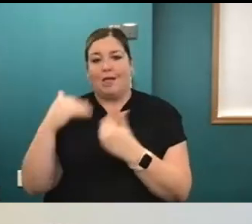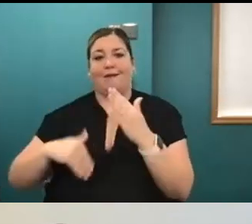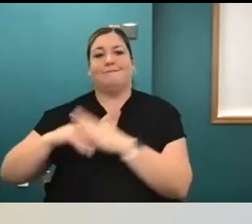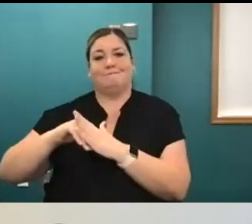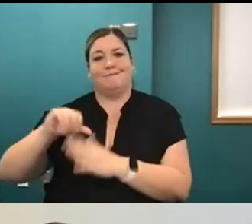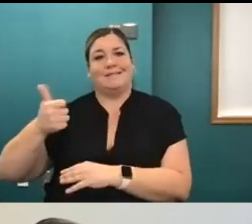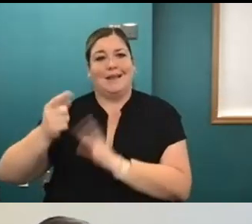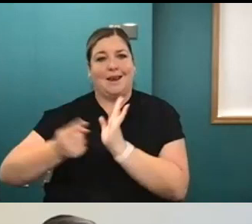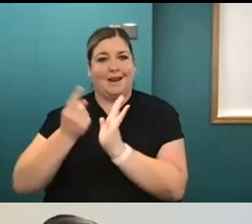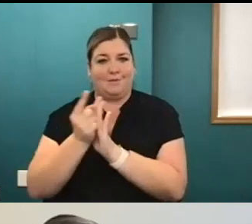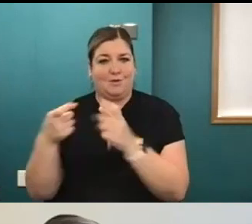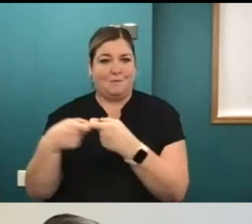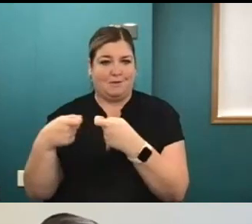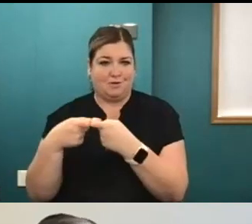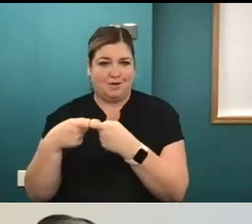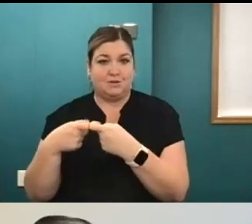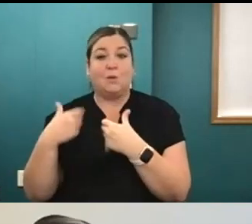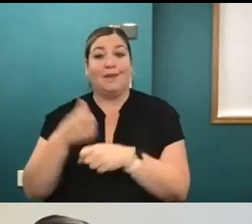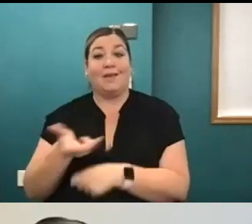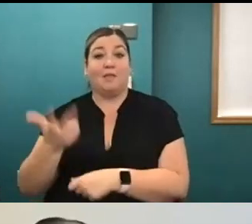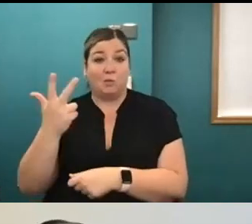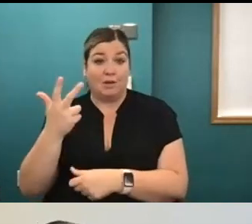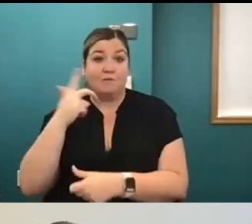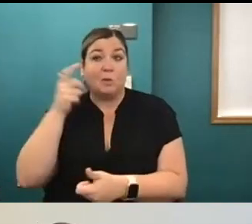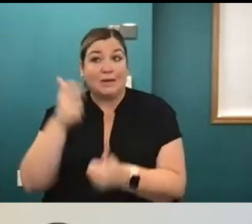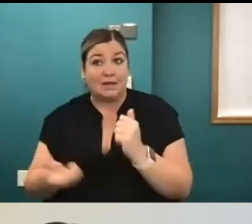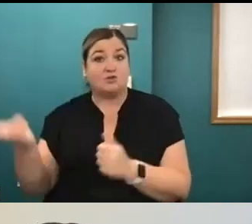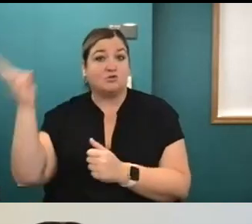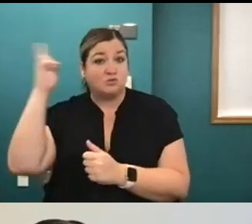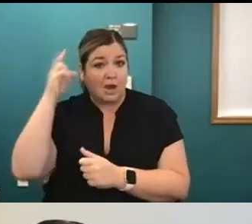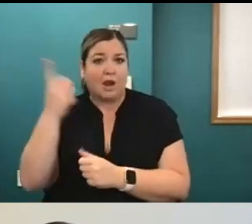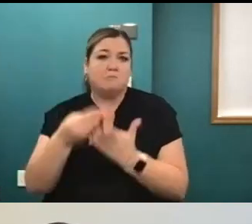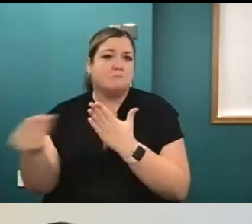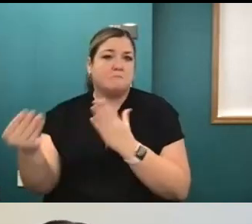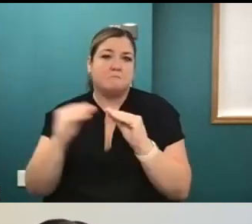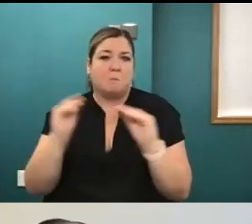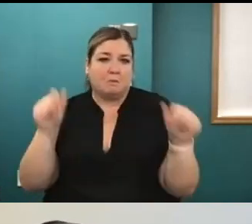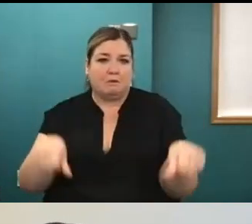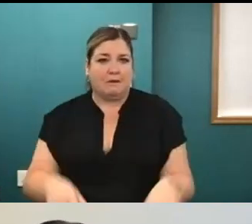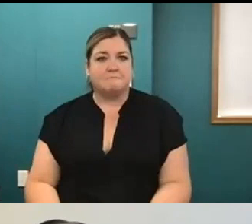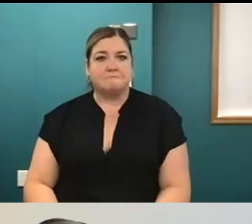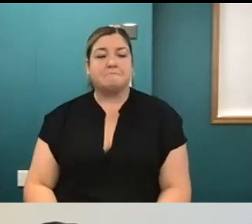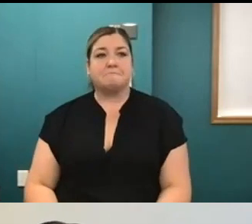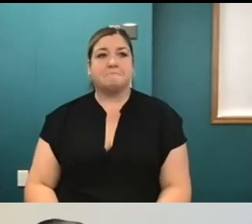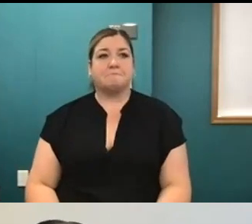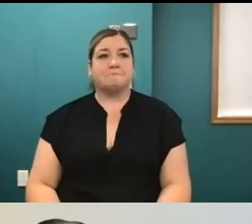life. So they do get 3 per processor typically, and they can always purchase more if they want to.